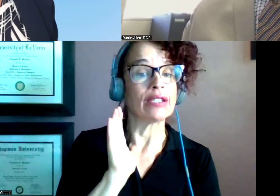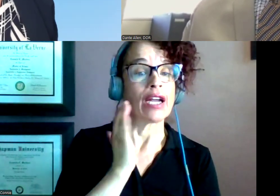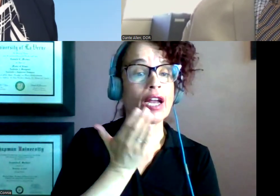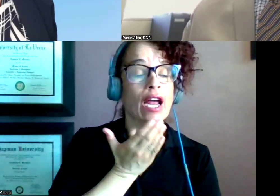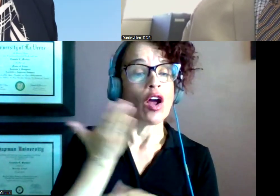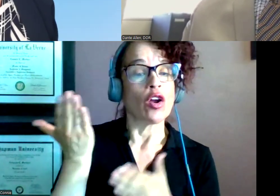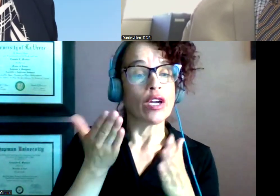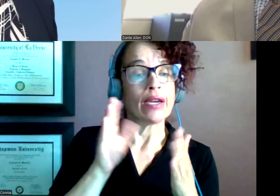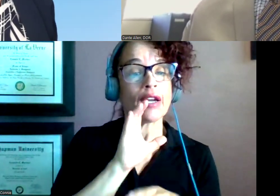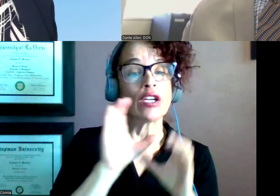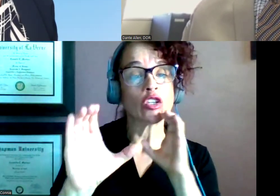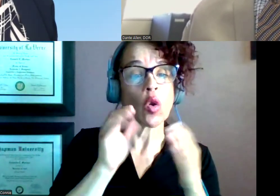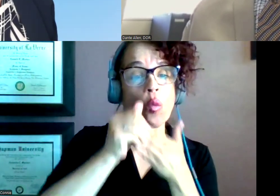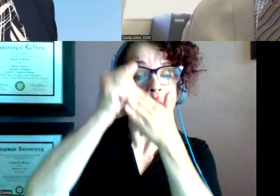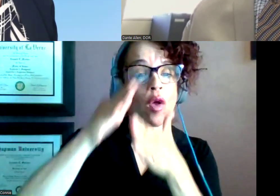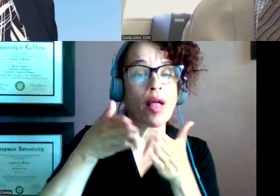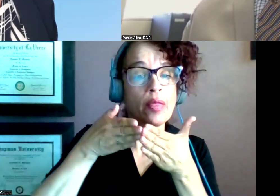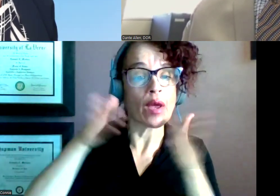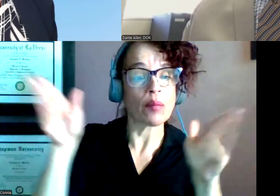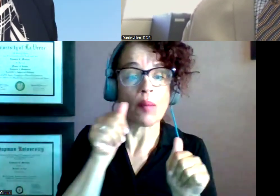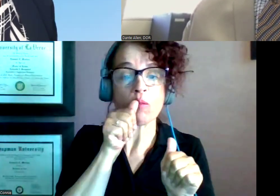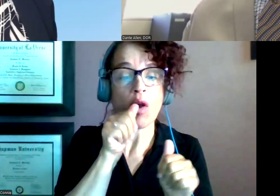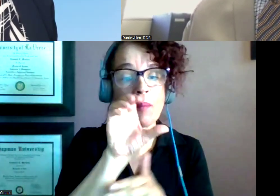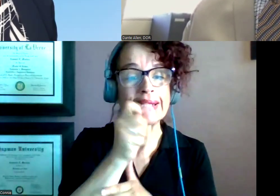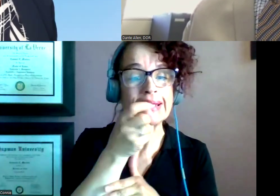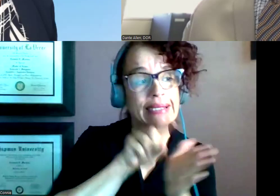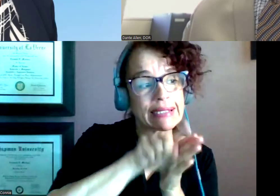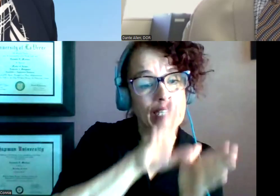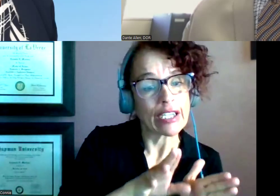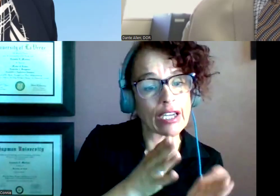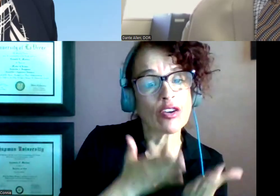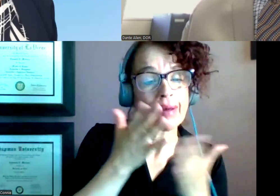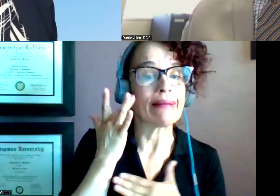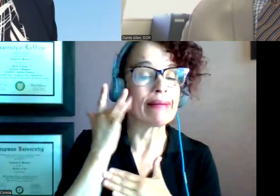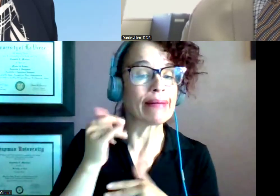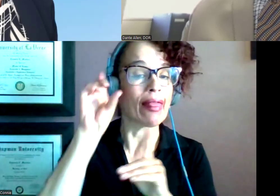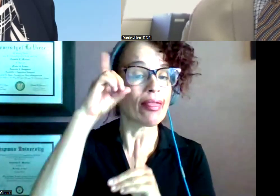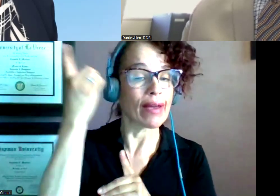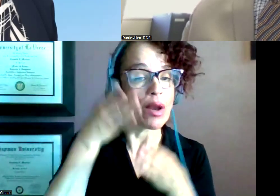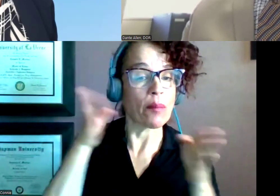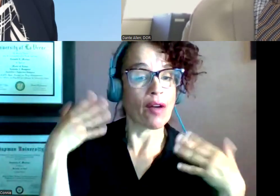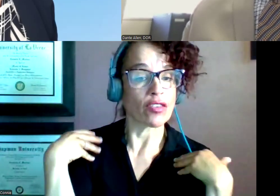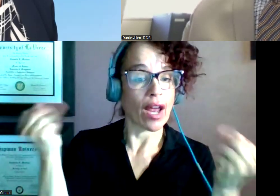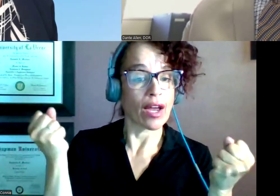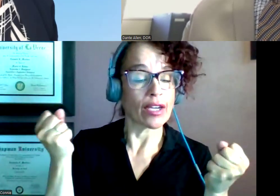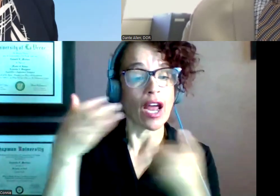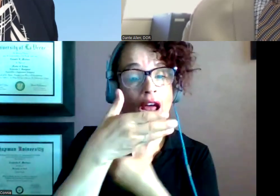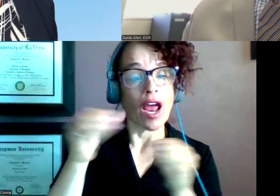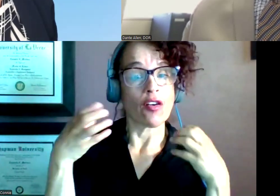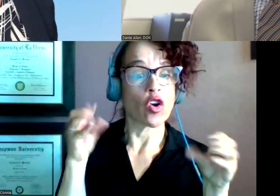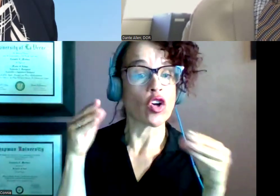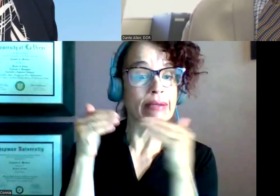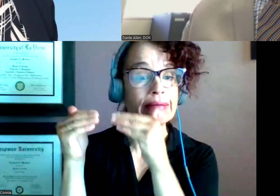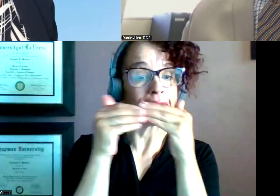served as a communications leader in the public and private sectors. He served in the California Department of Public Health's Office of Health Equity as